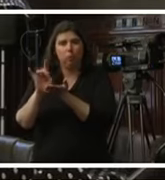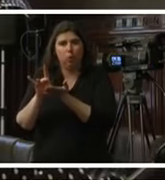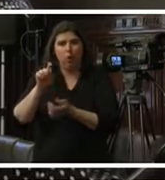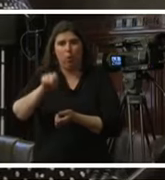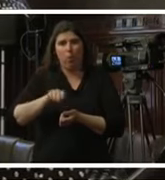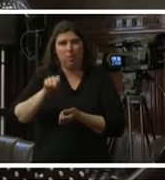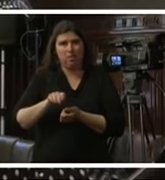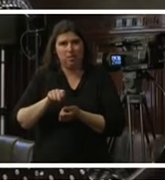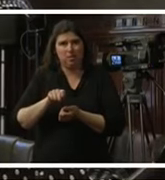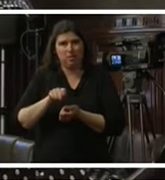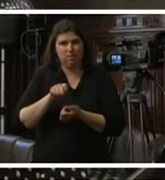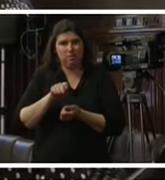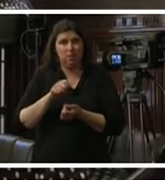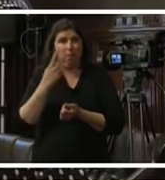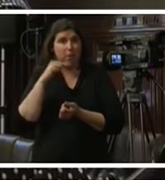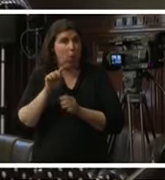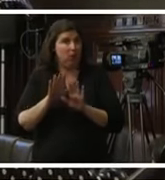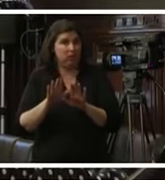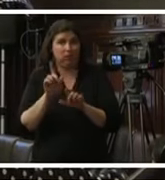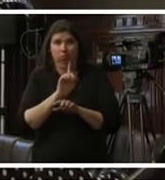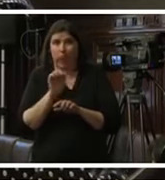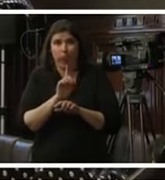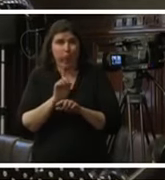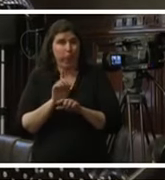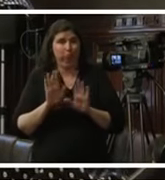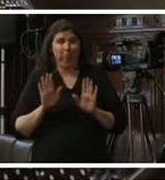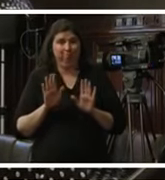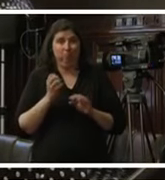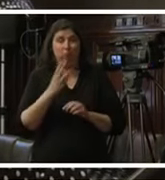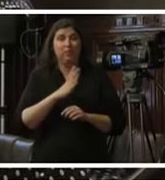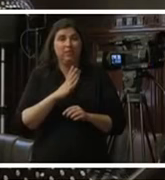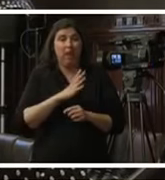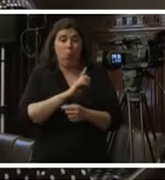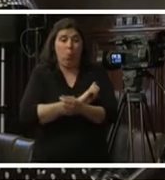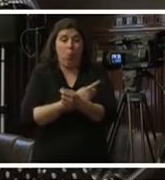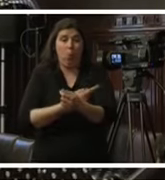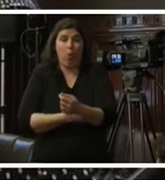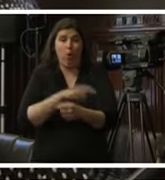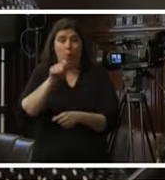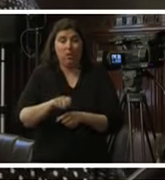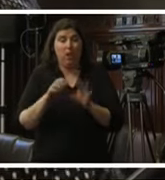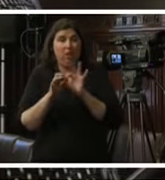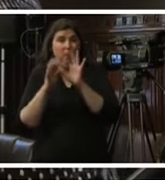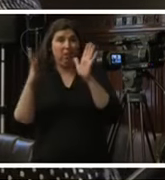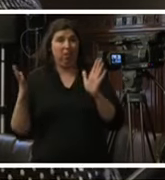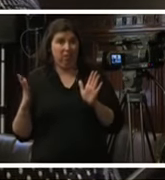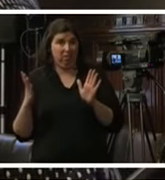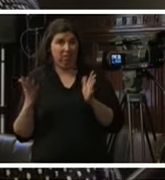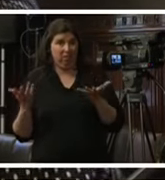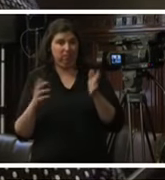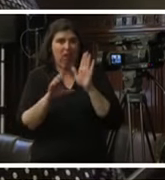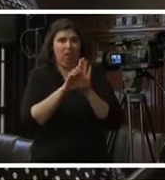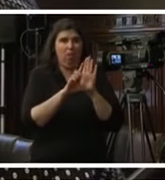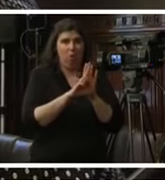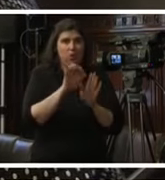have an independent judiciary the legislators or the executive cannot be involved